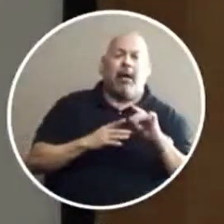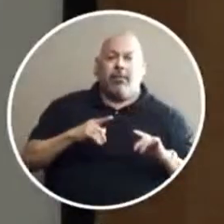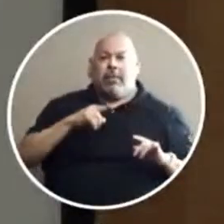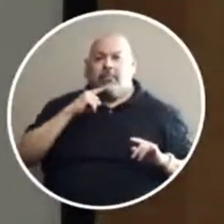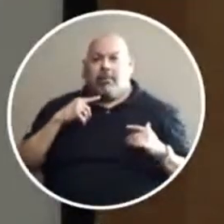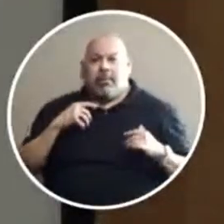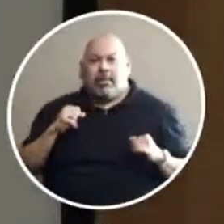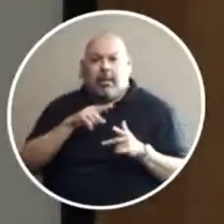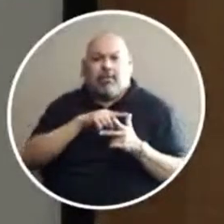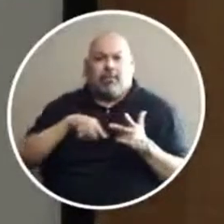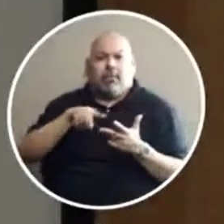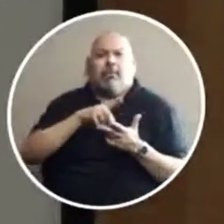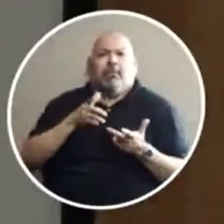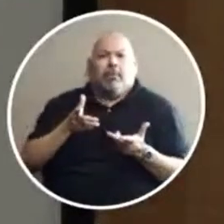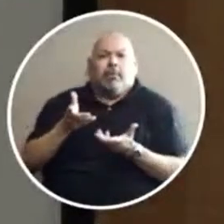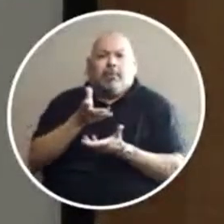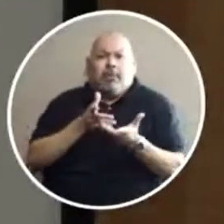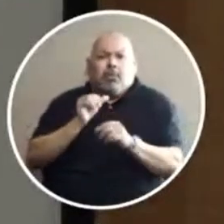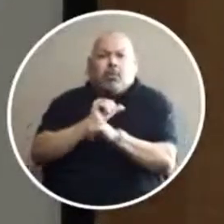health.